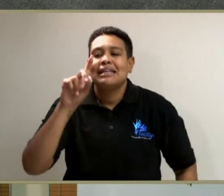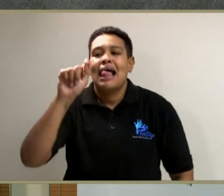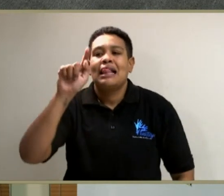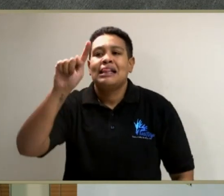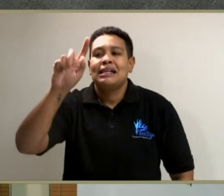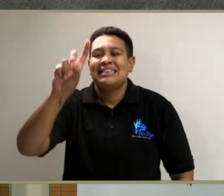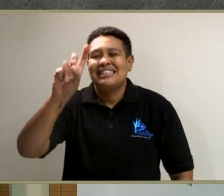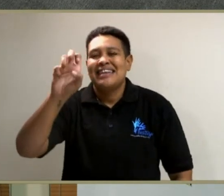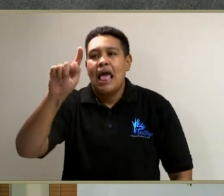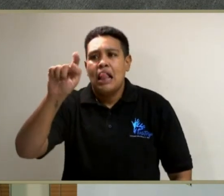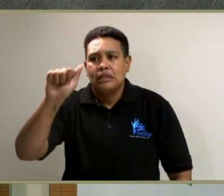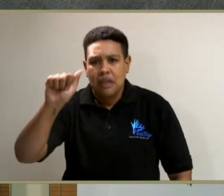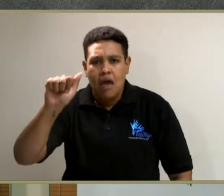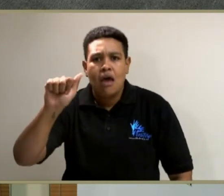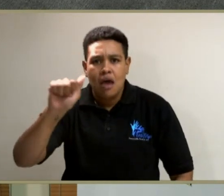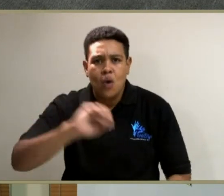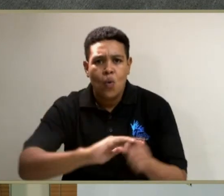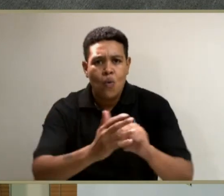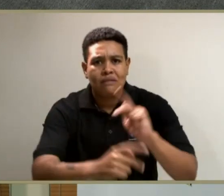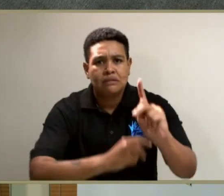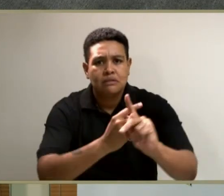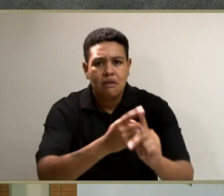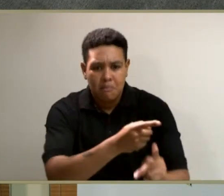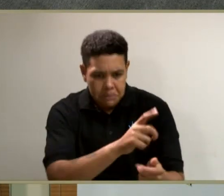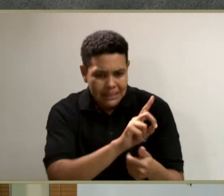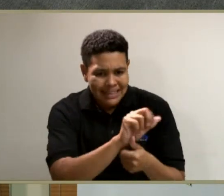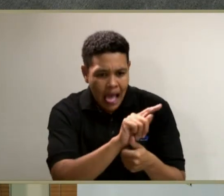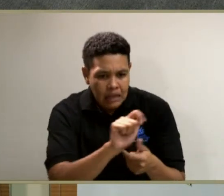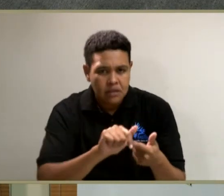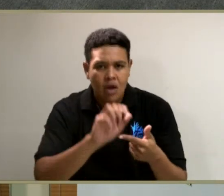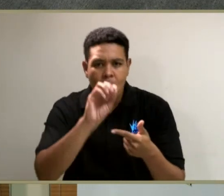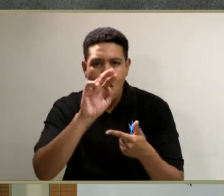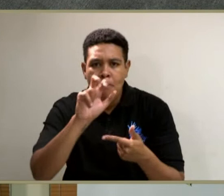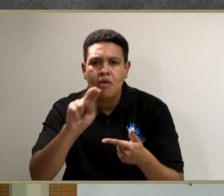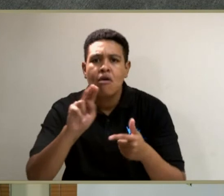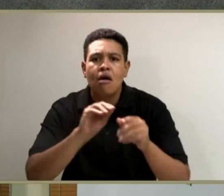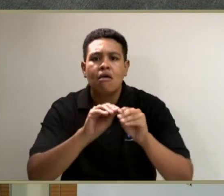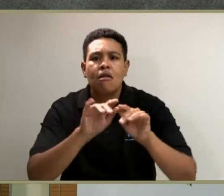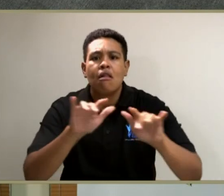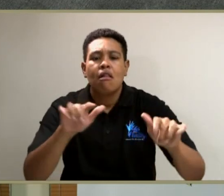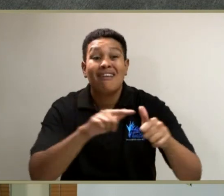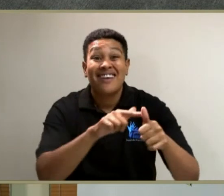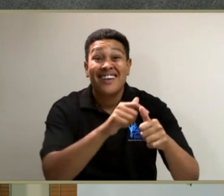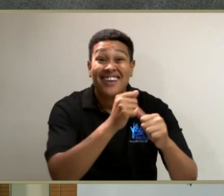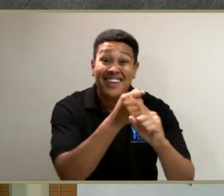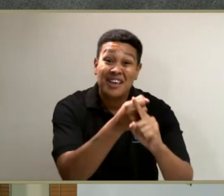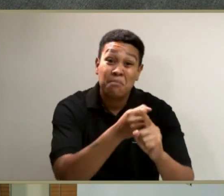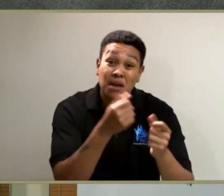that is circulating, and so that also can lead to severe illness and deaths.